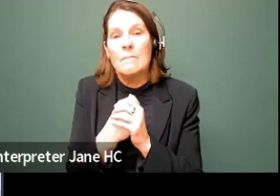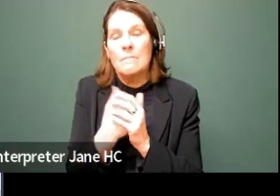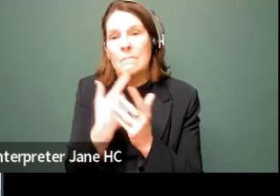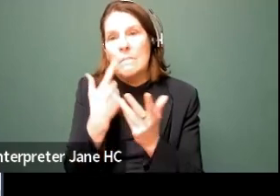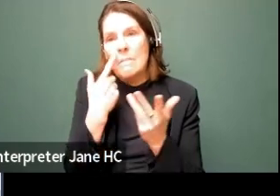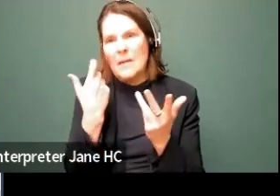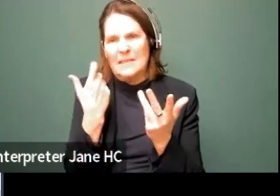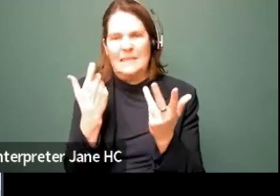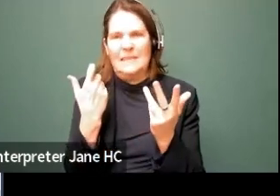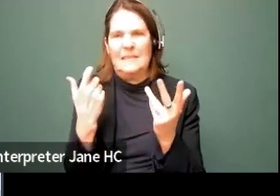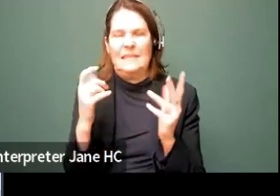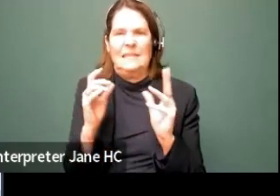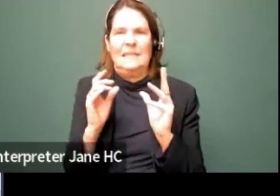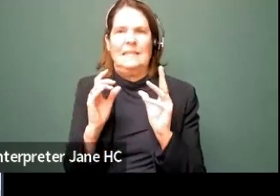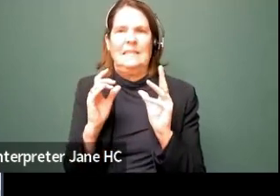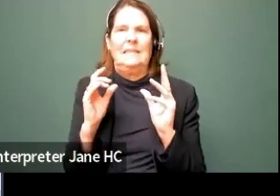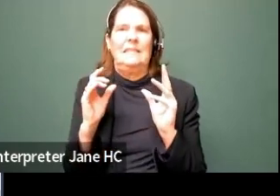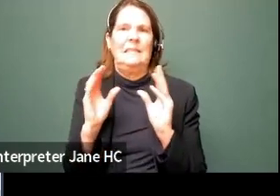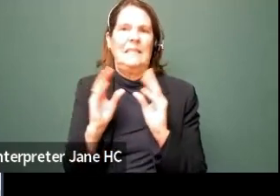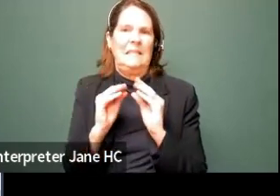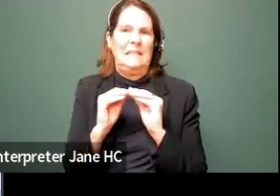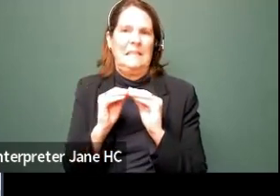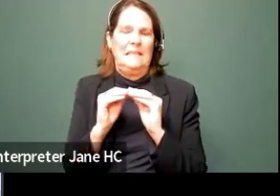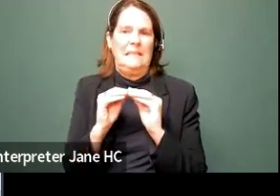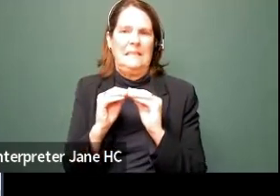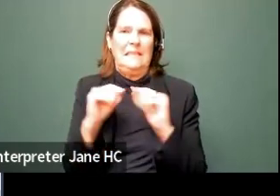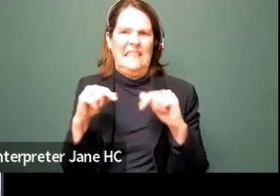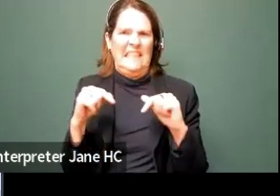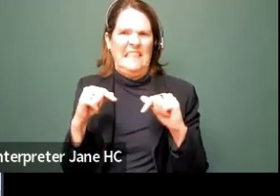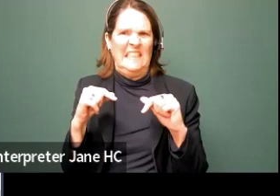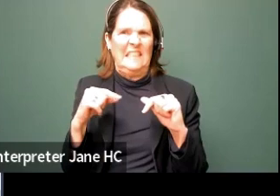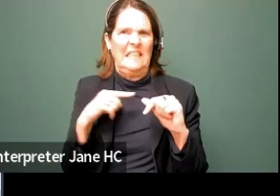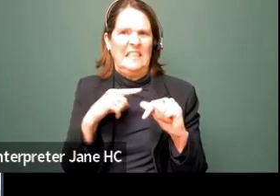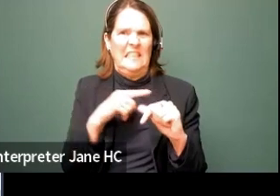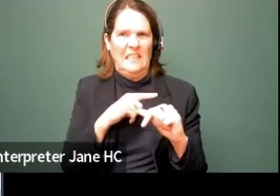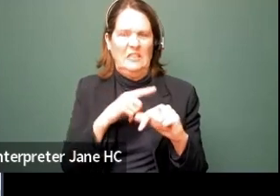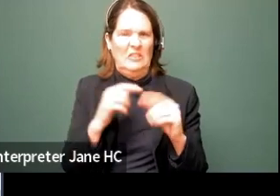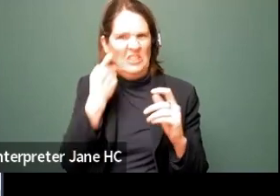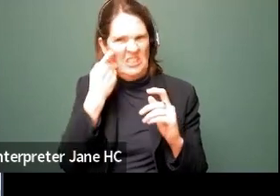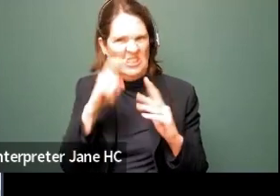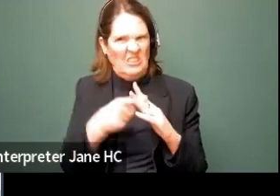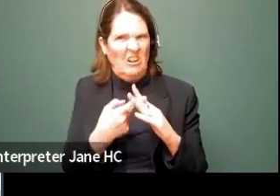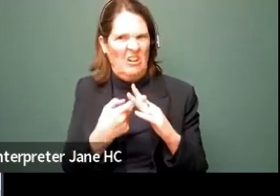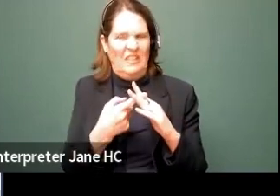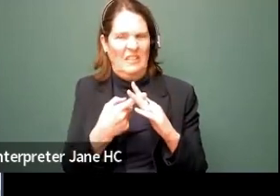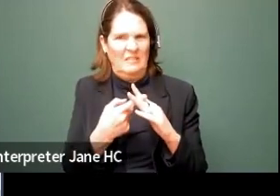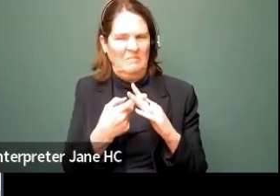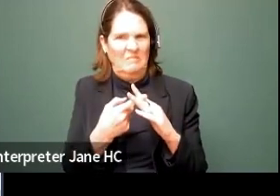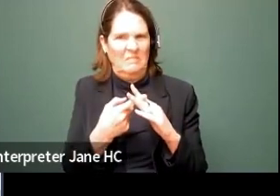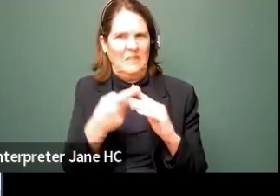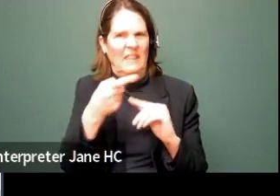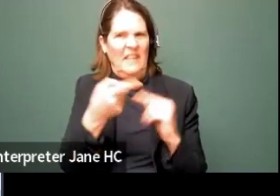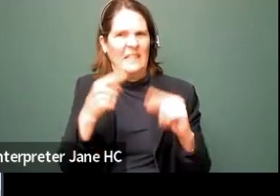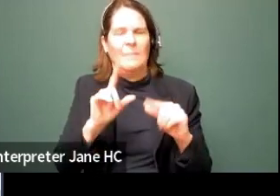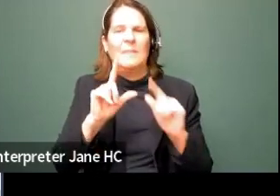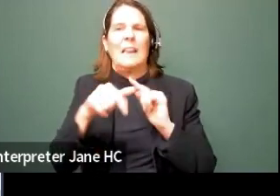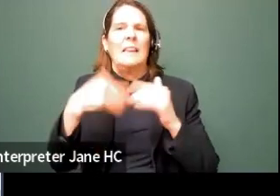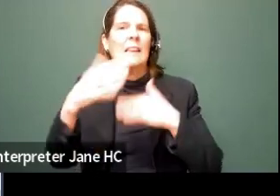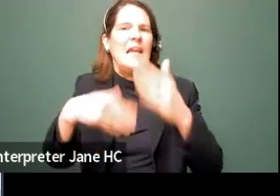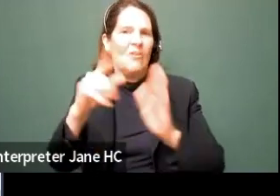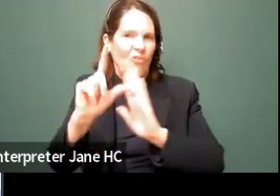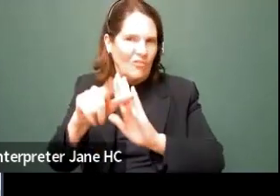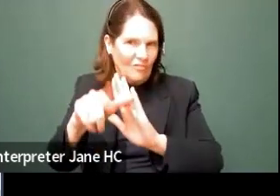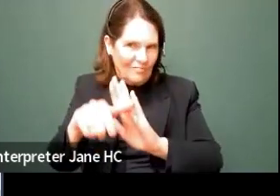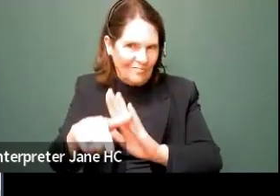still very early in the legislative process for this year. So no bills have actually